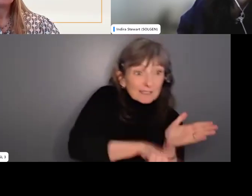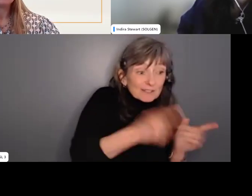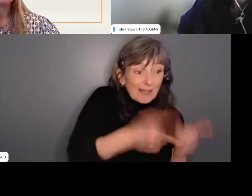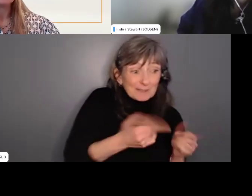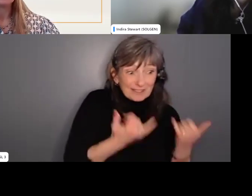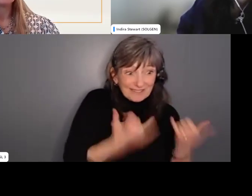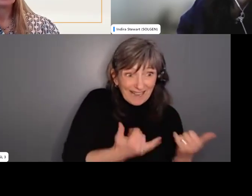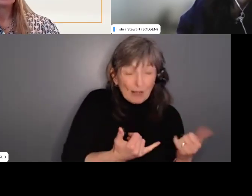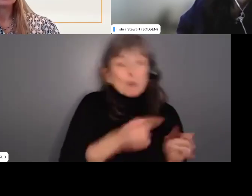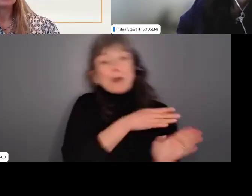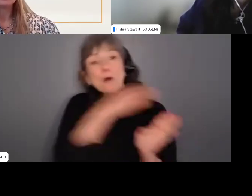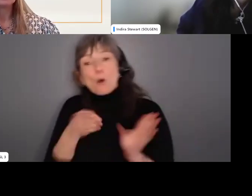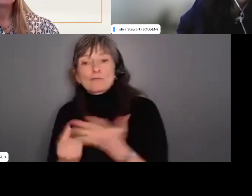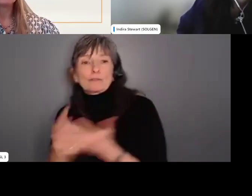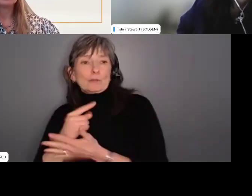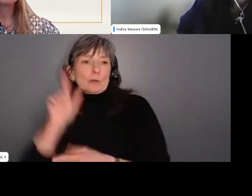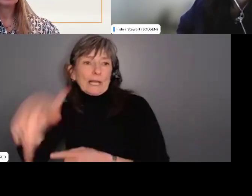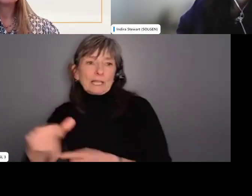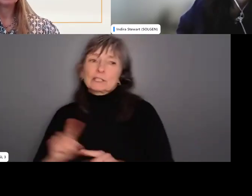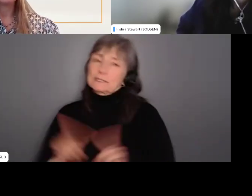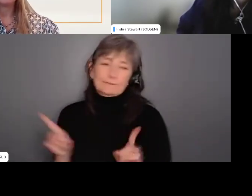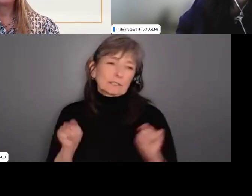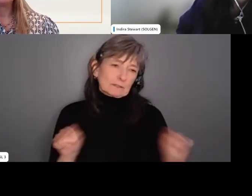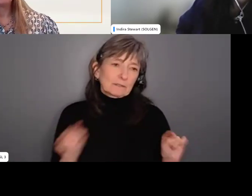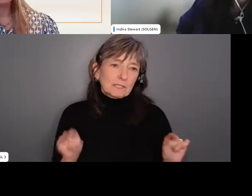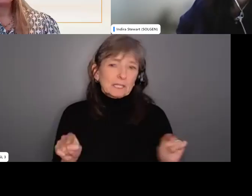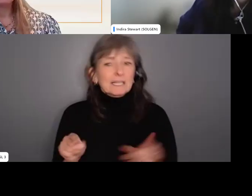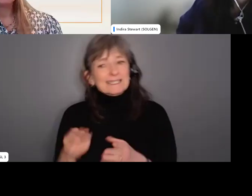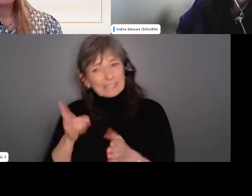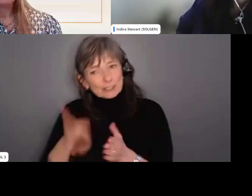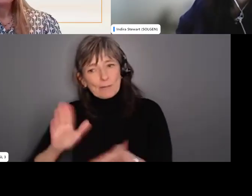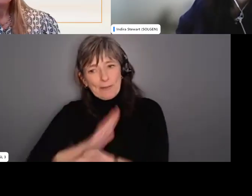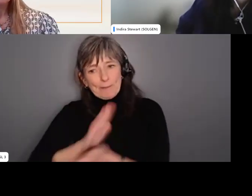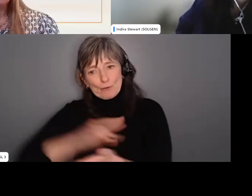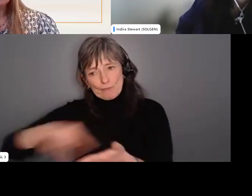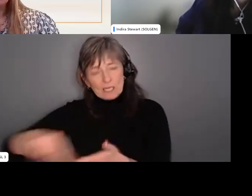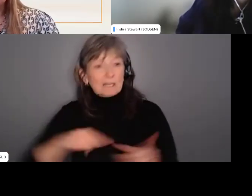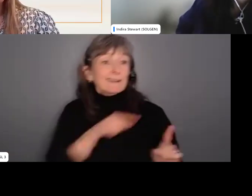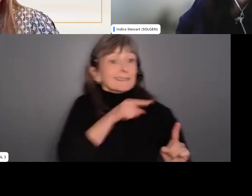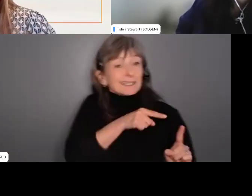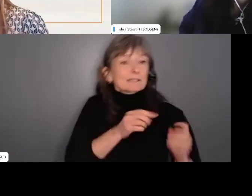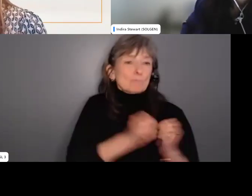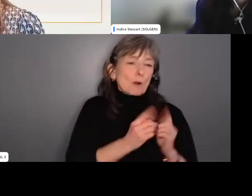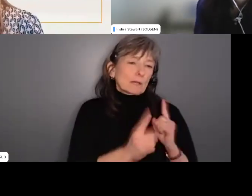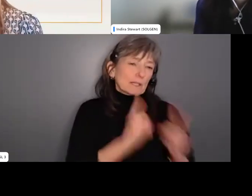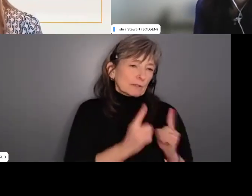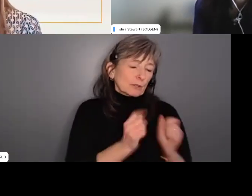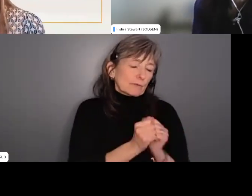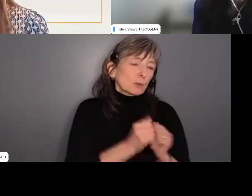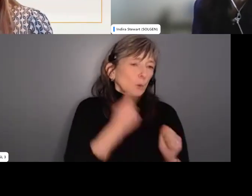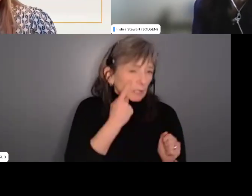inquest where they do call witnesses and can question. Okay, thank you. Well, thank you all for such